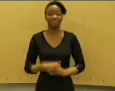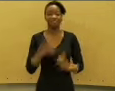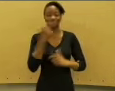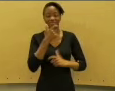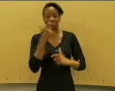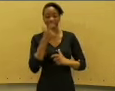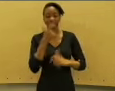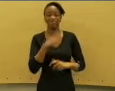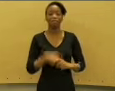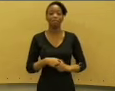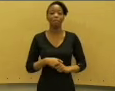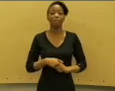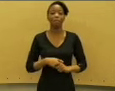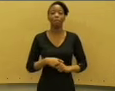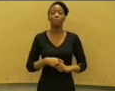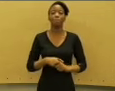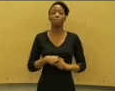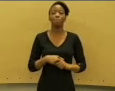So